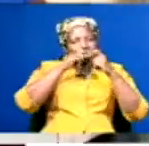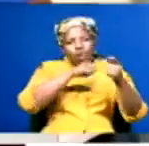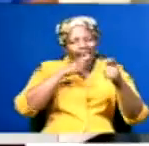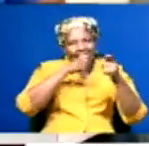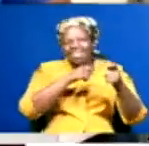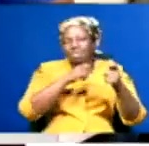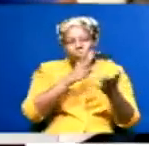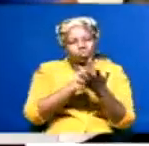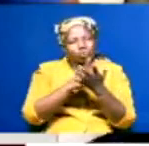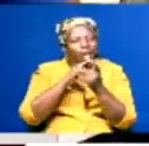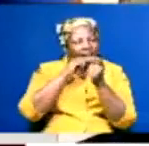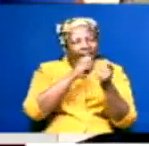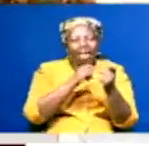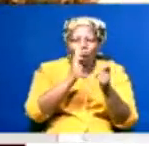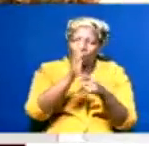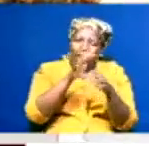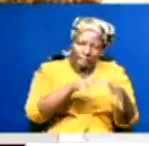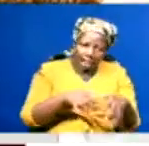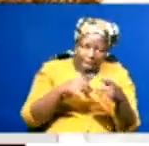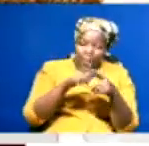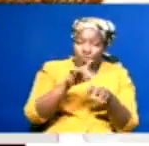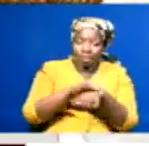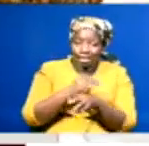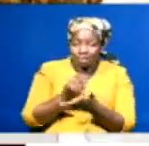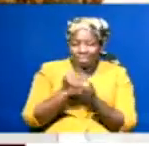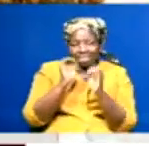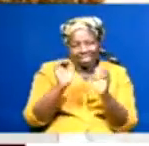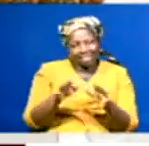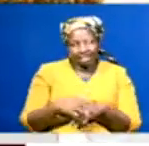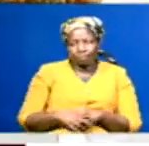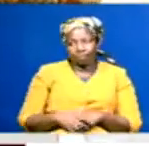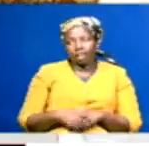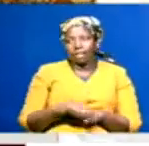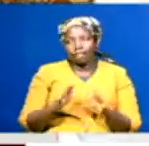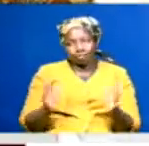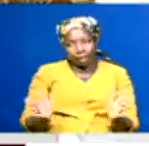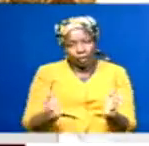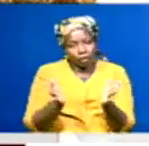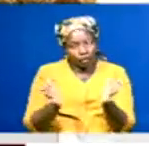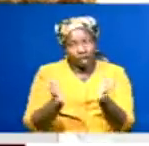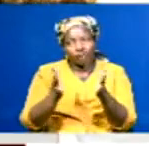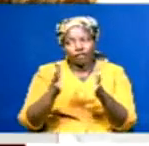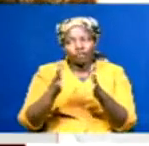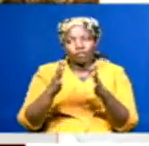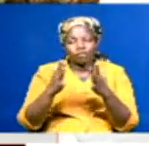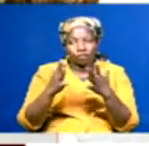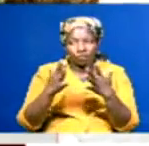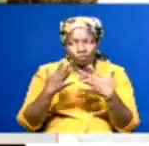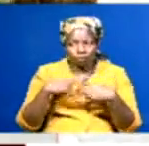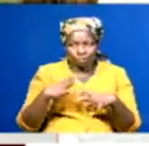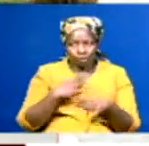utalima, utakubali na utachukua hiyo pesa. That the welfare of the earth is our welfare. So when we take care